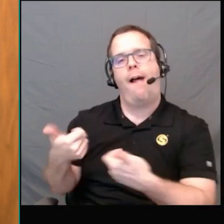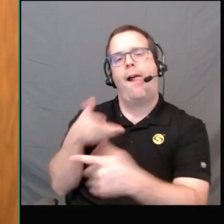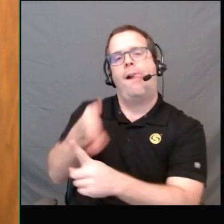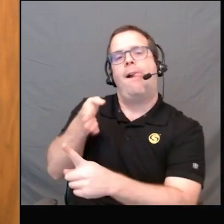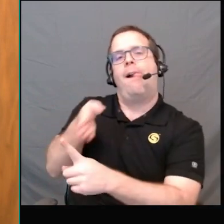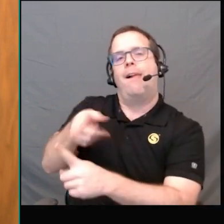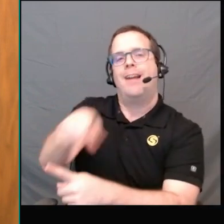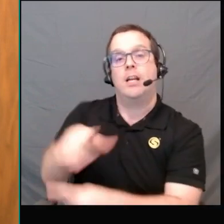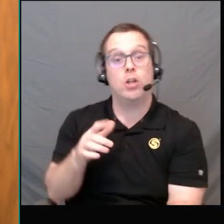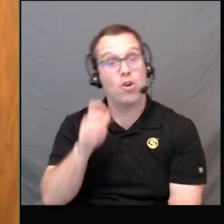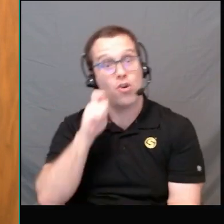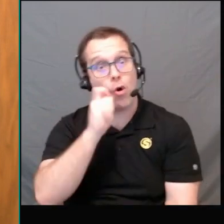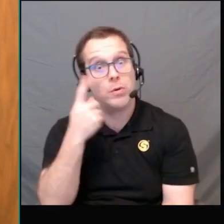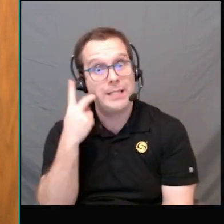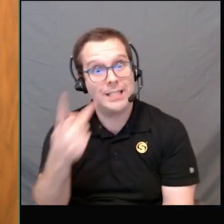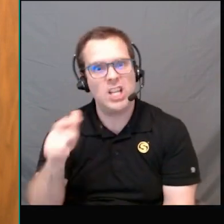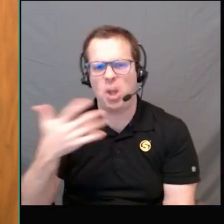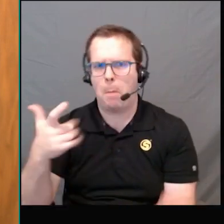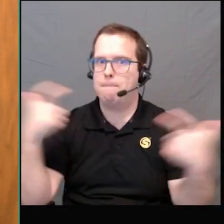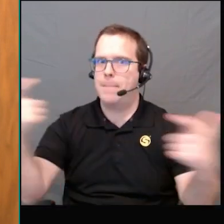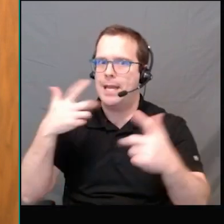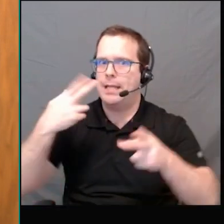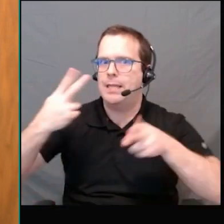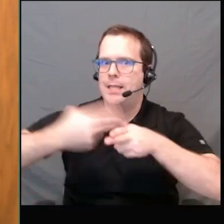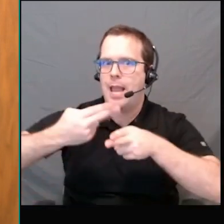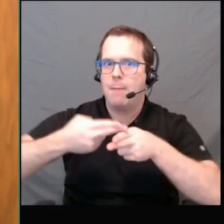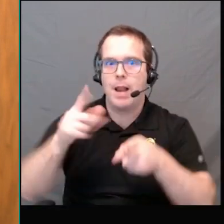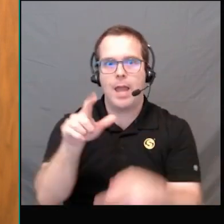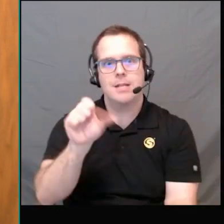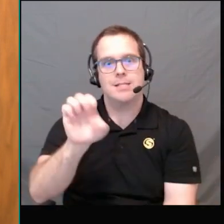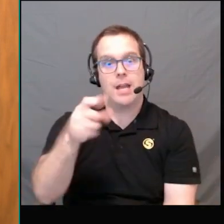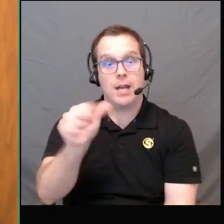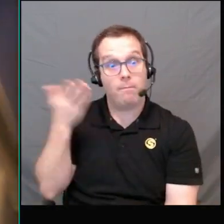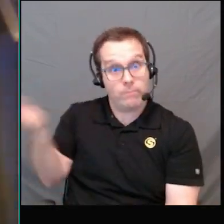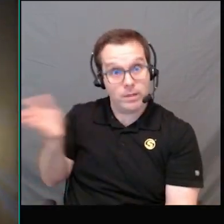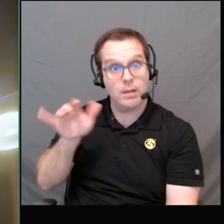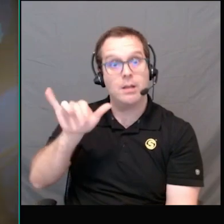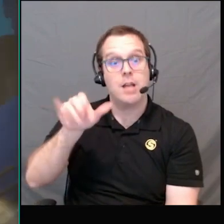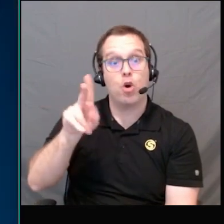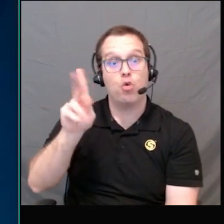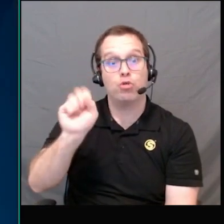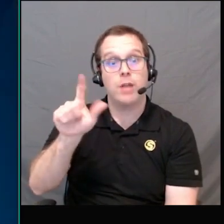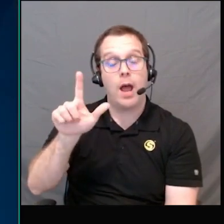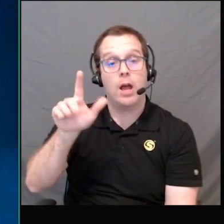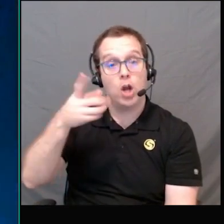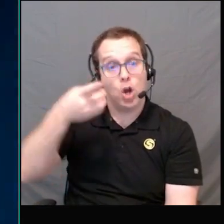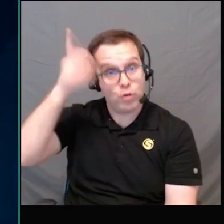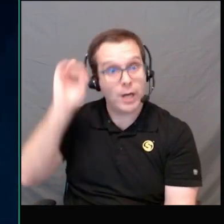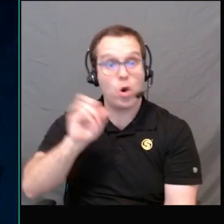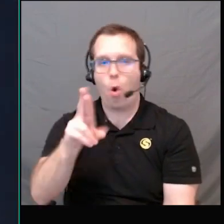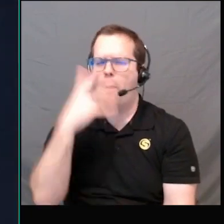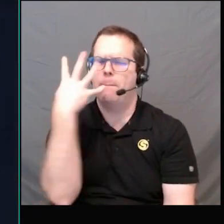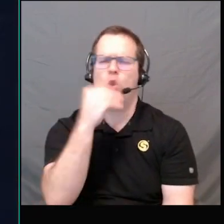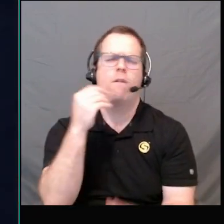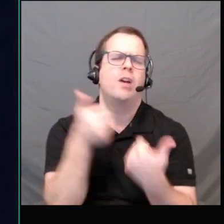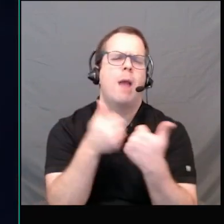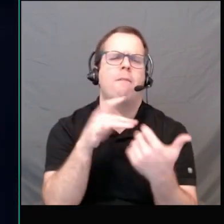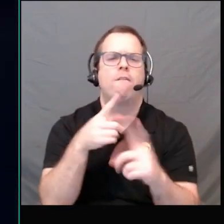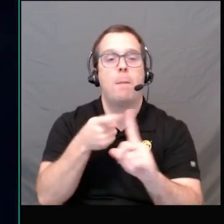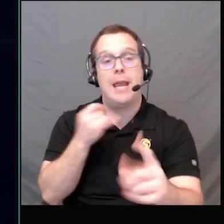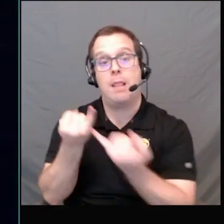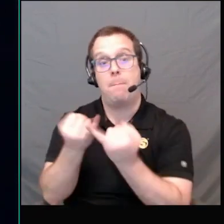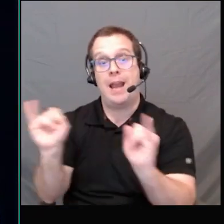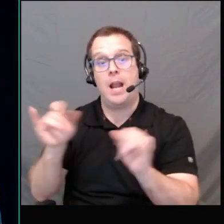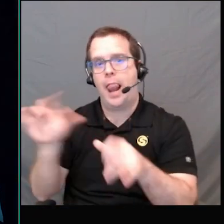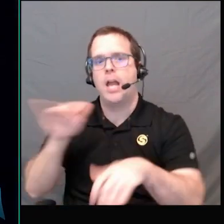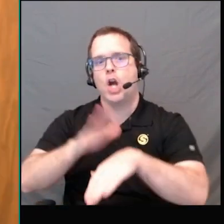shipped Gen 9 blockbusters like Sega's amazing Yakuza Like a Dragon or gorgeous games from independent developers like Call of the Sea from